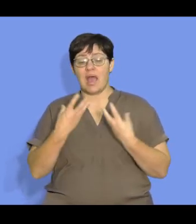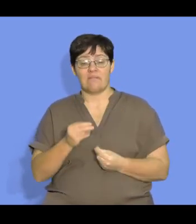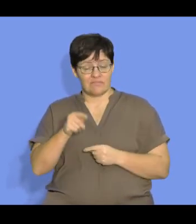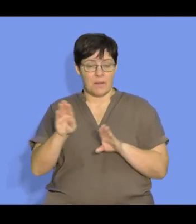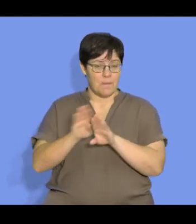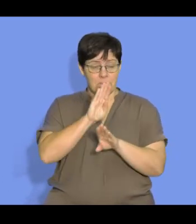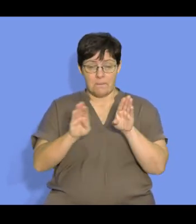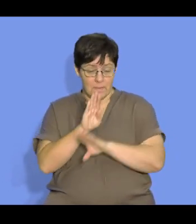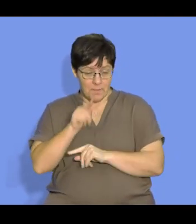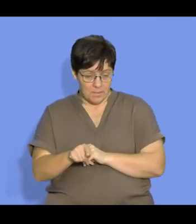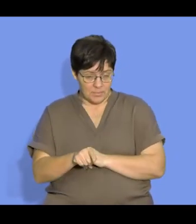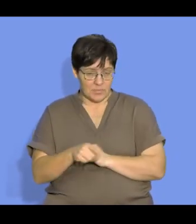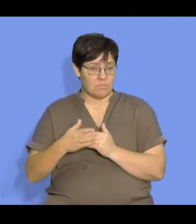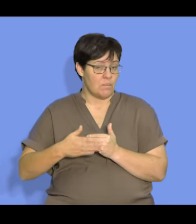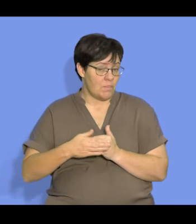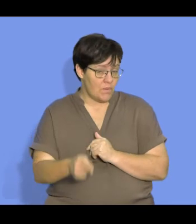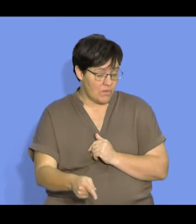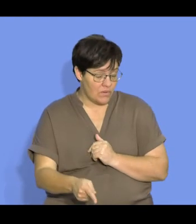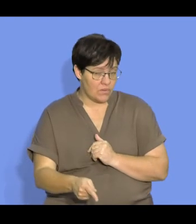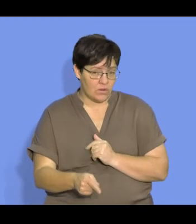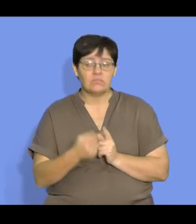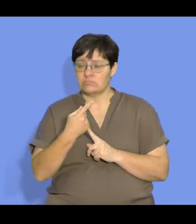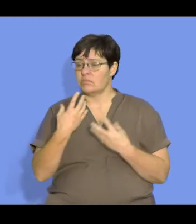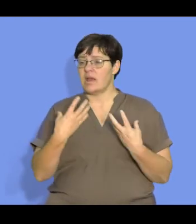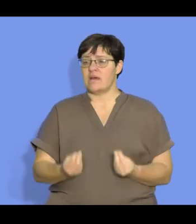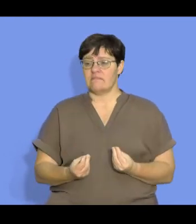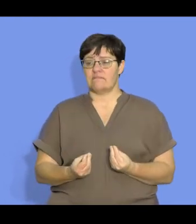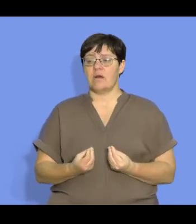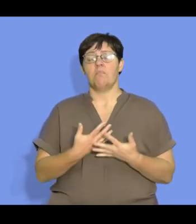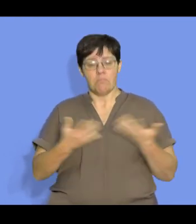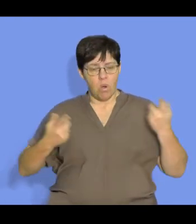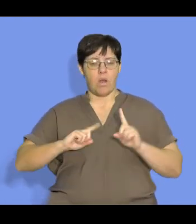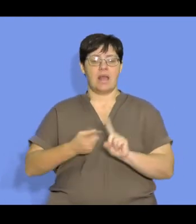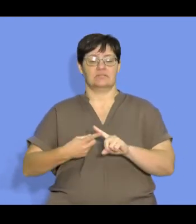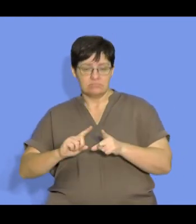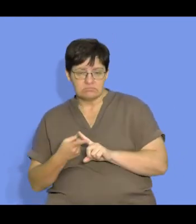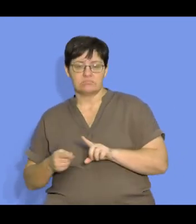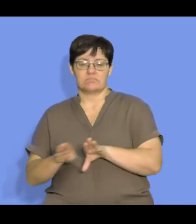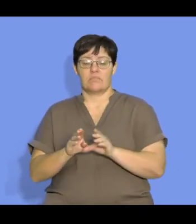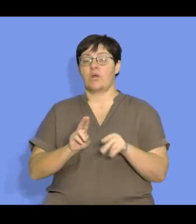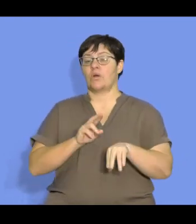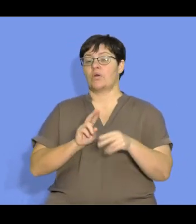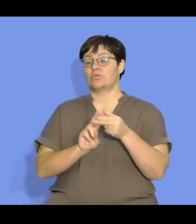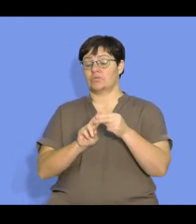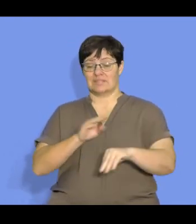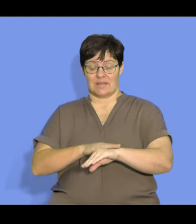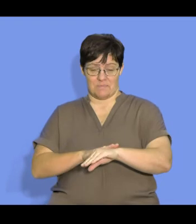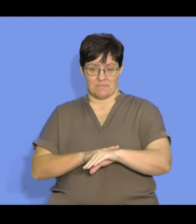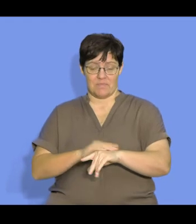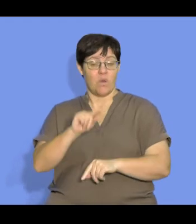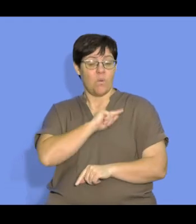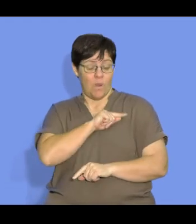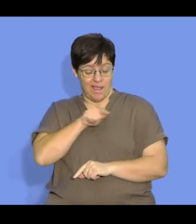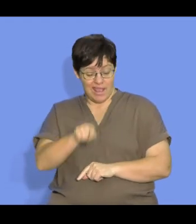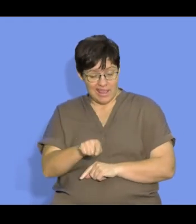have that bumping more frequently, we obviously have more collisions per unit time, but because